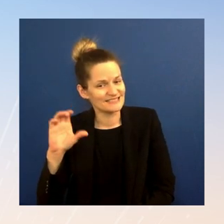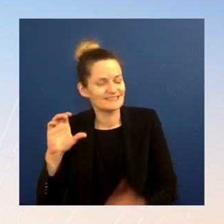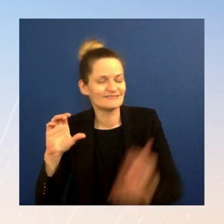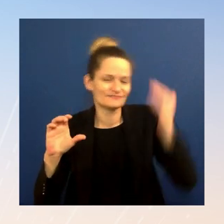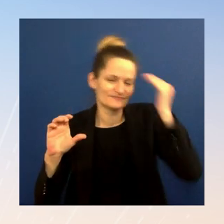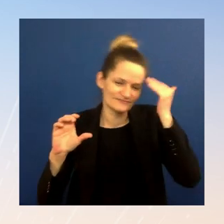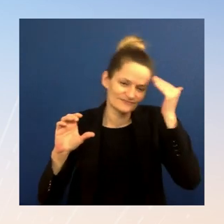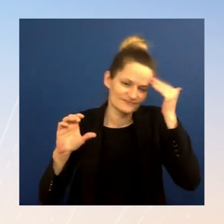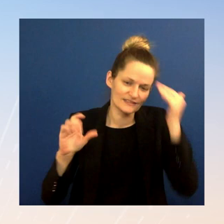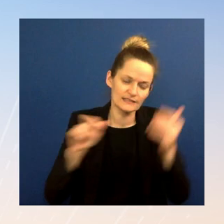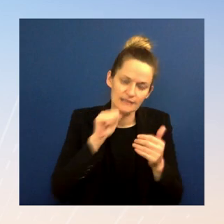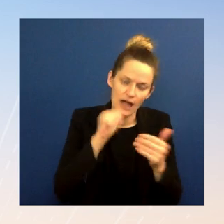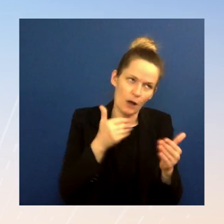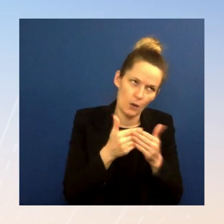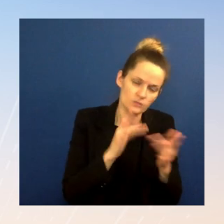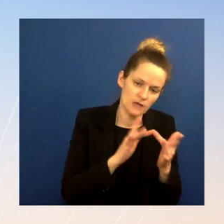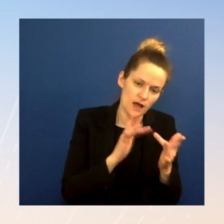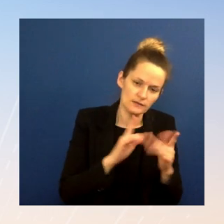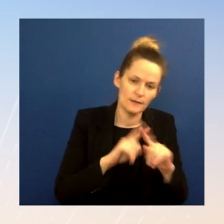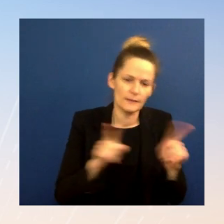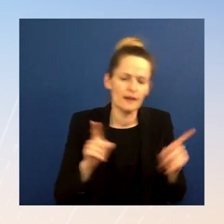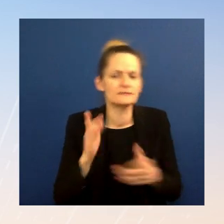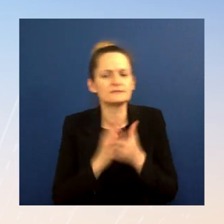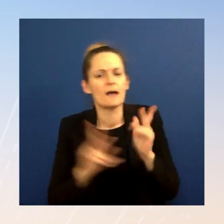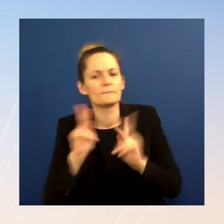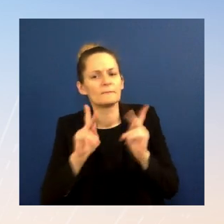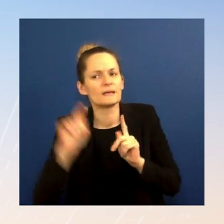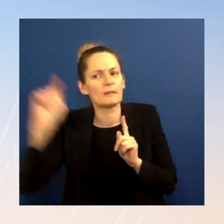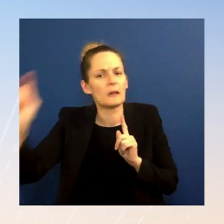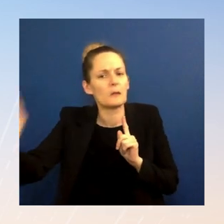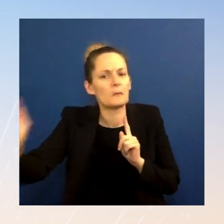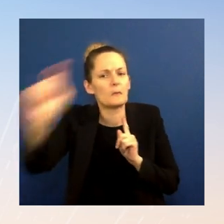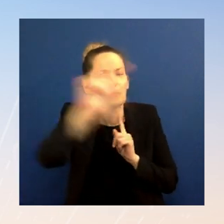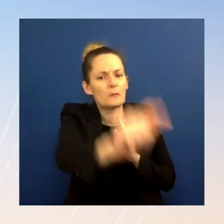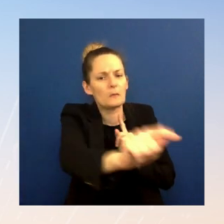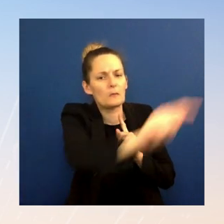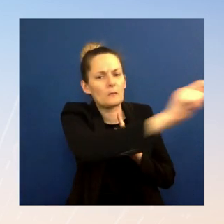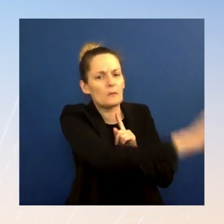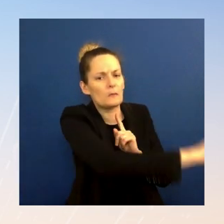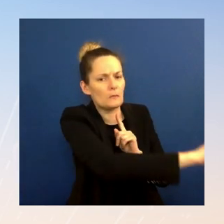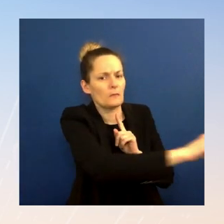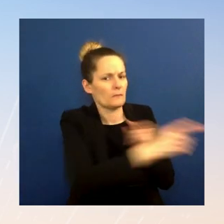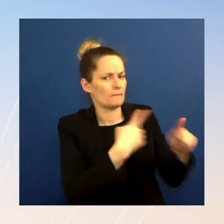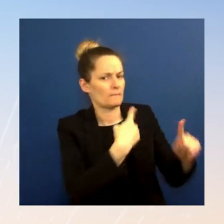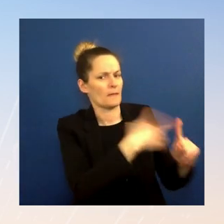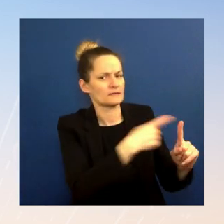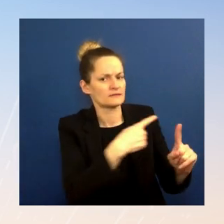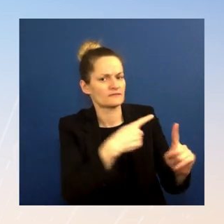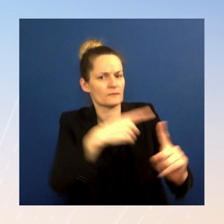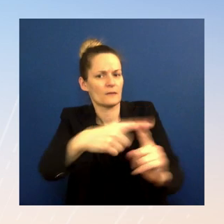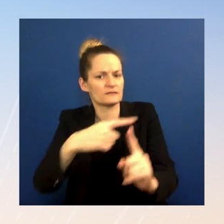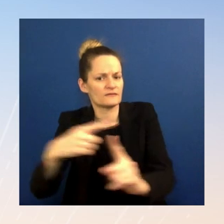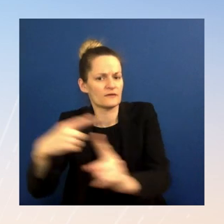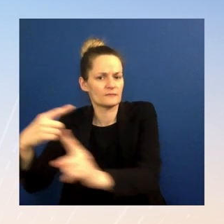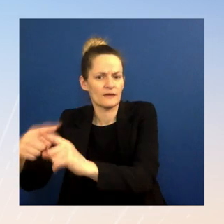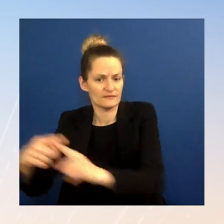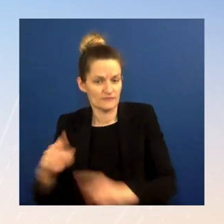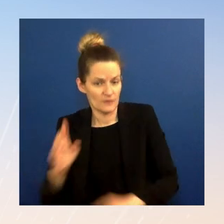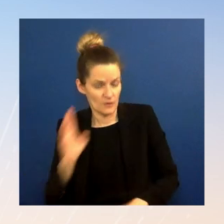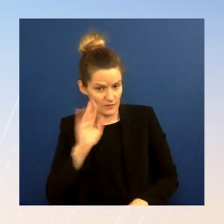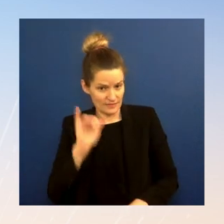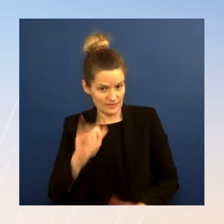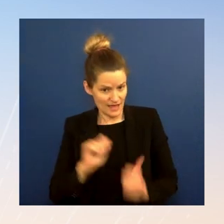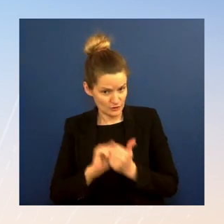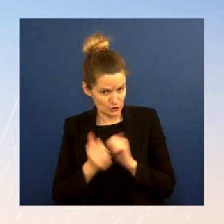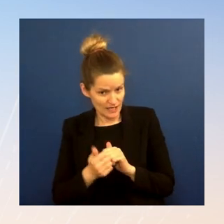of, is anything about his behavior changing? Are there any other precautions that you guys are taking that are not testing